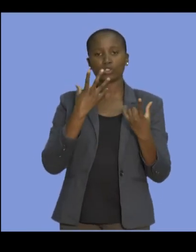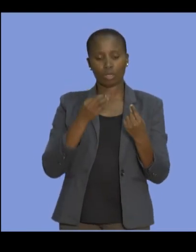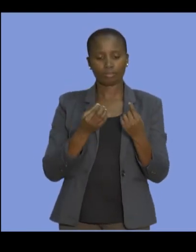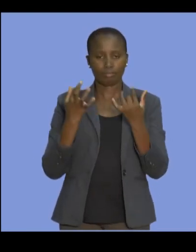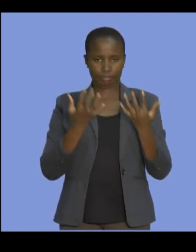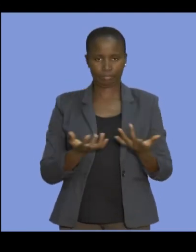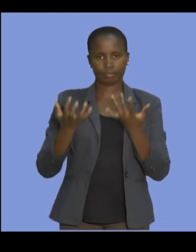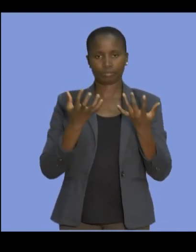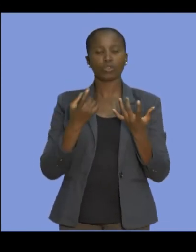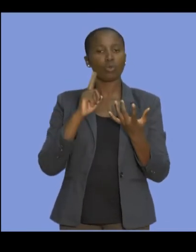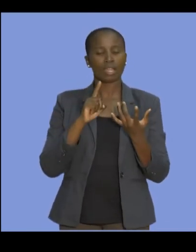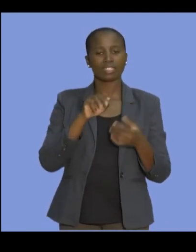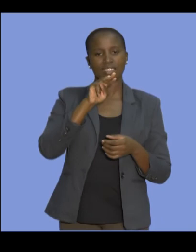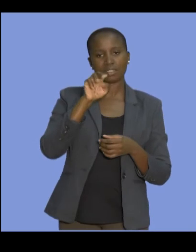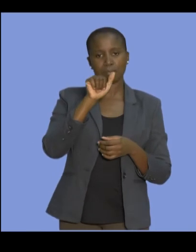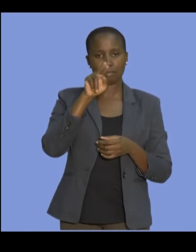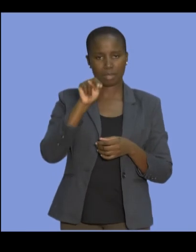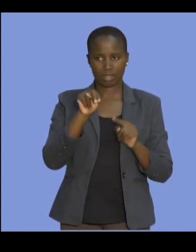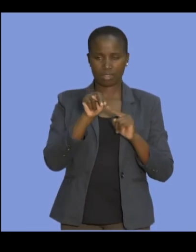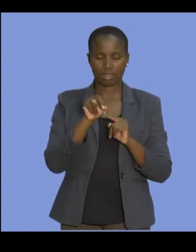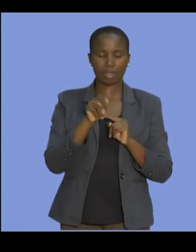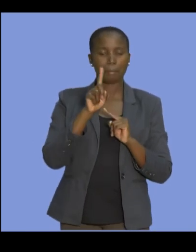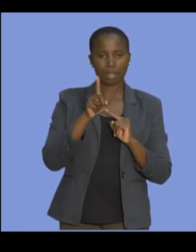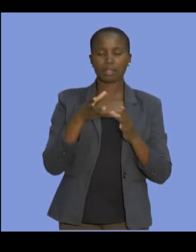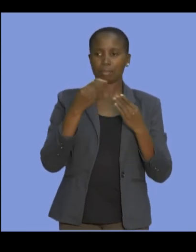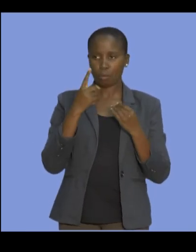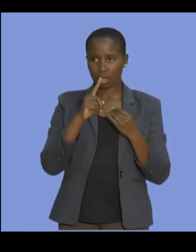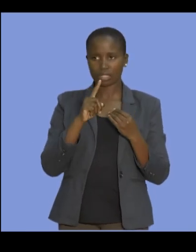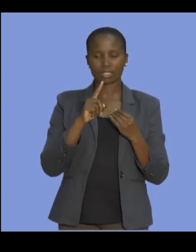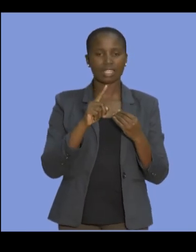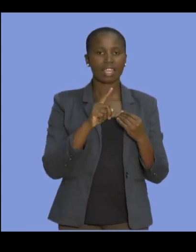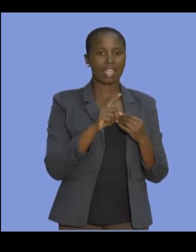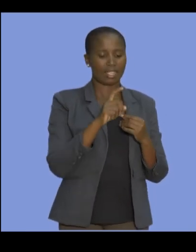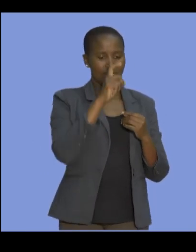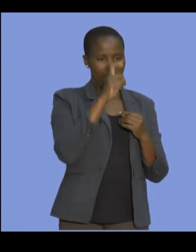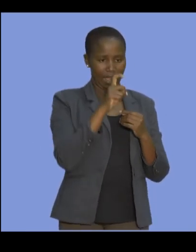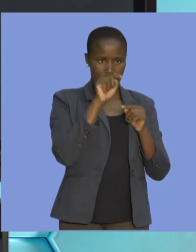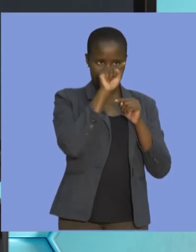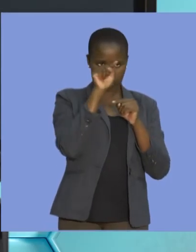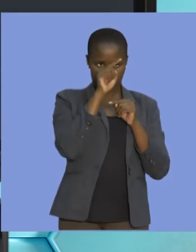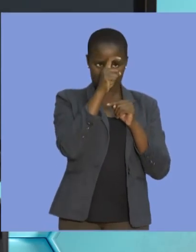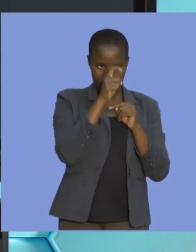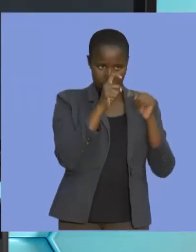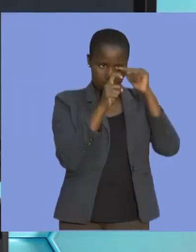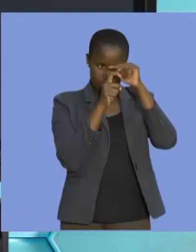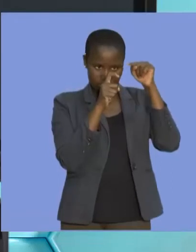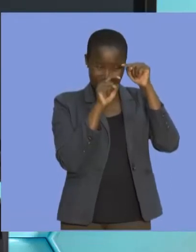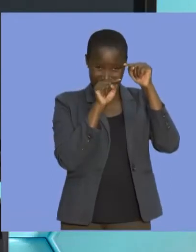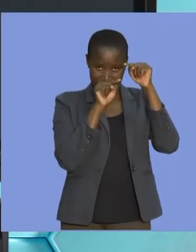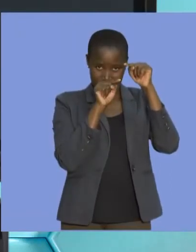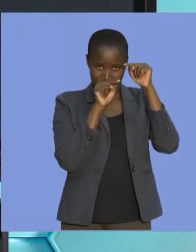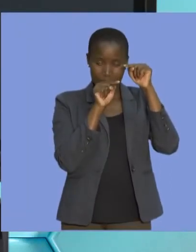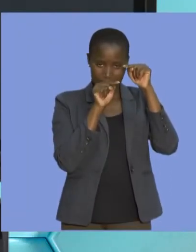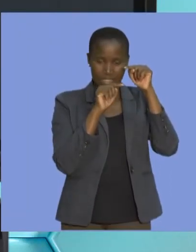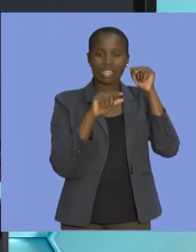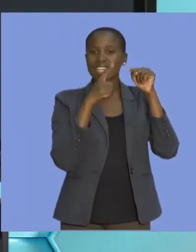mean. So we find the mean. The mean is the X bar. The mean, X with a bar, we call it